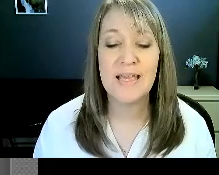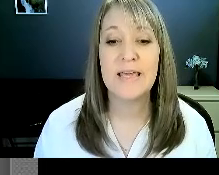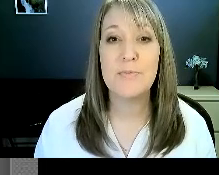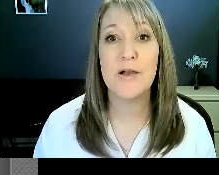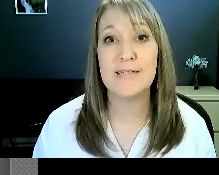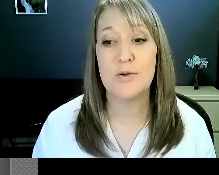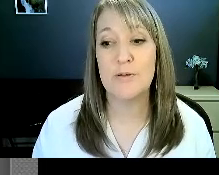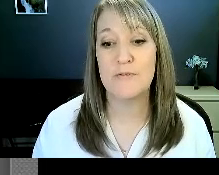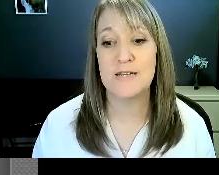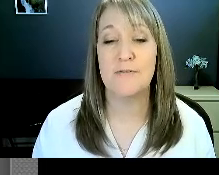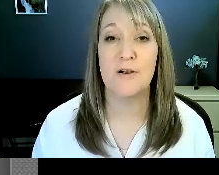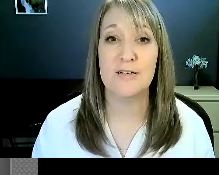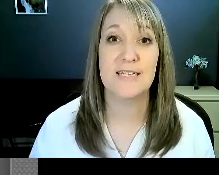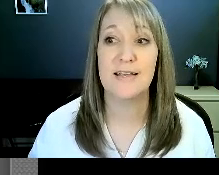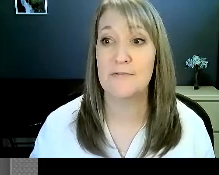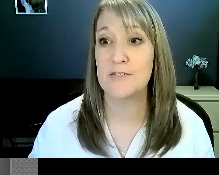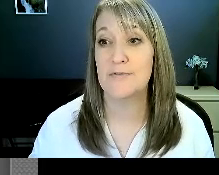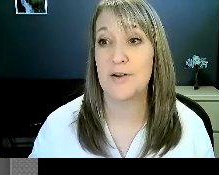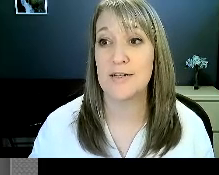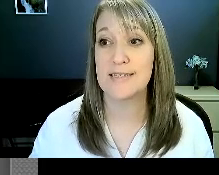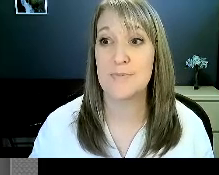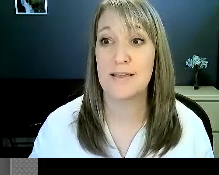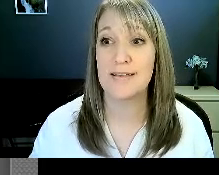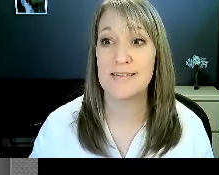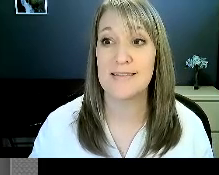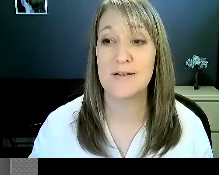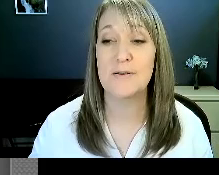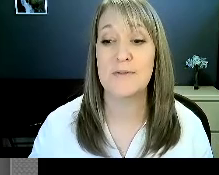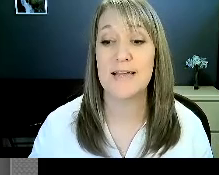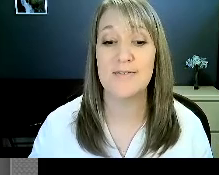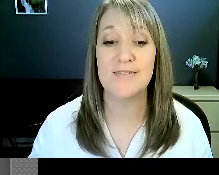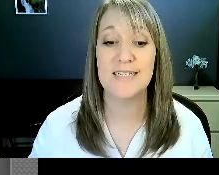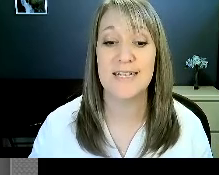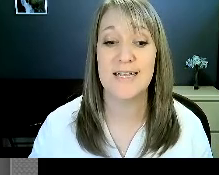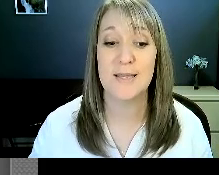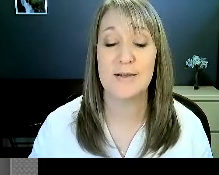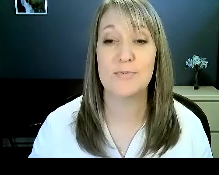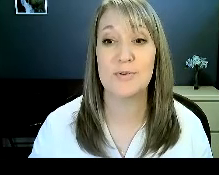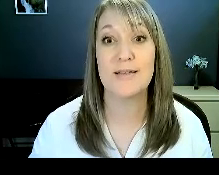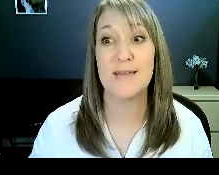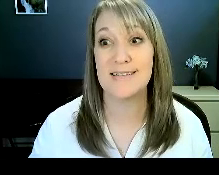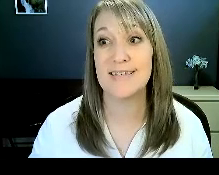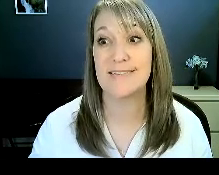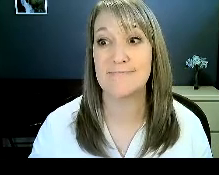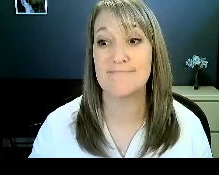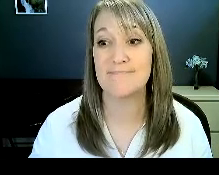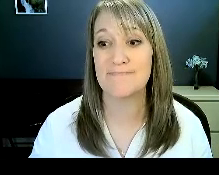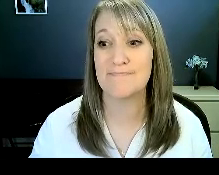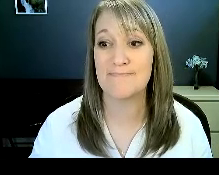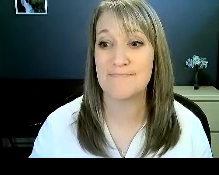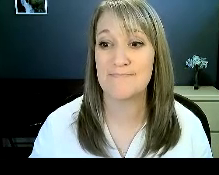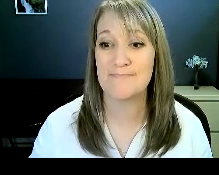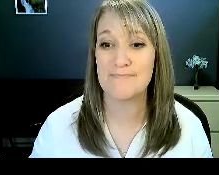some. Keep your eyes open for deaf art and for deaf artists, because they're around and they're pretty amazing.